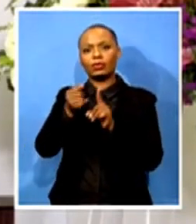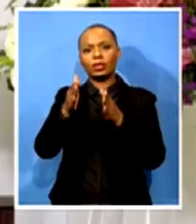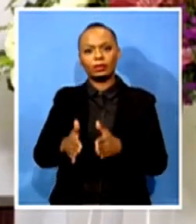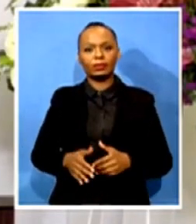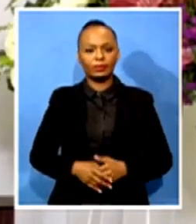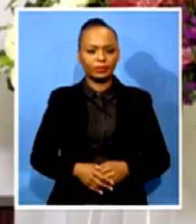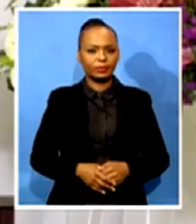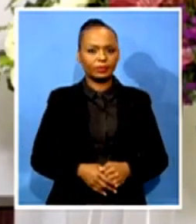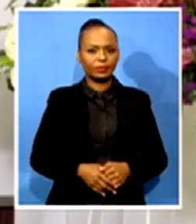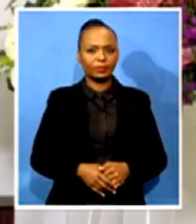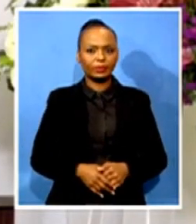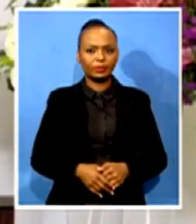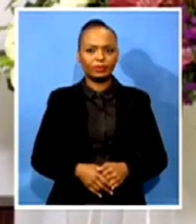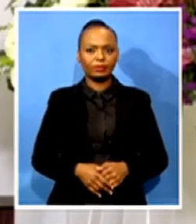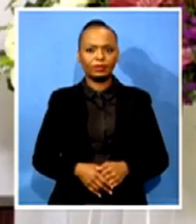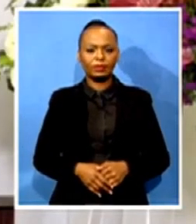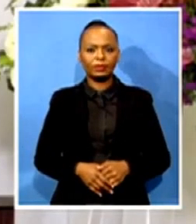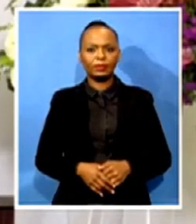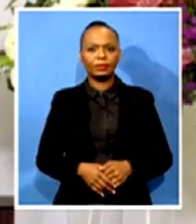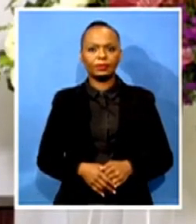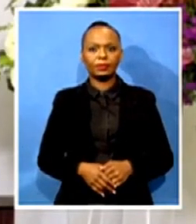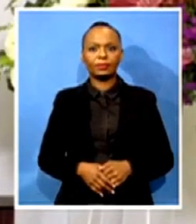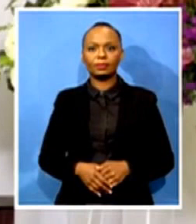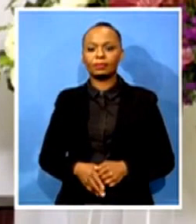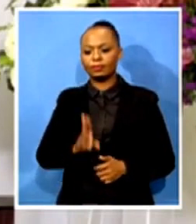Bese ke ngimela nomndeni wami